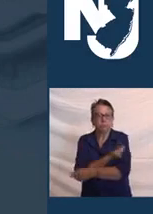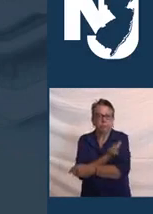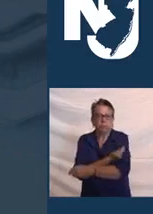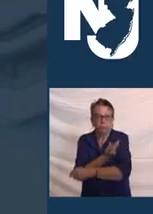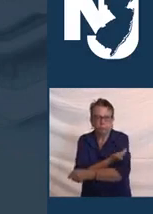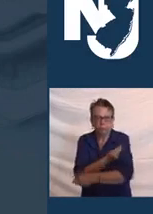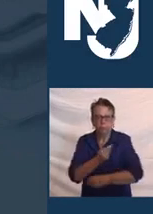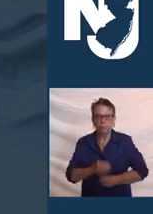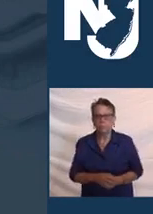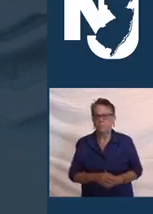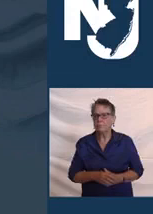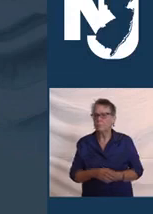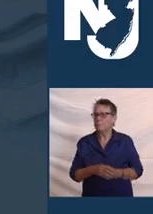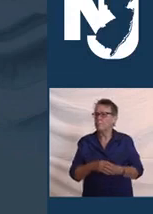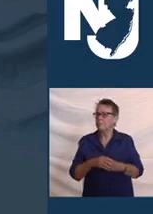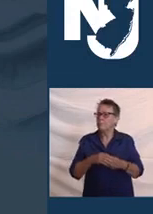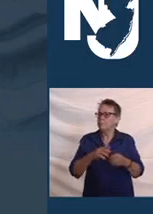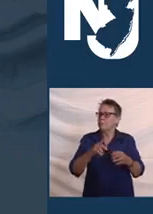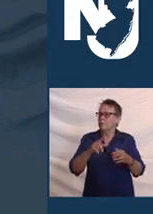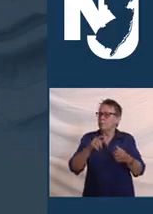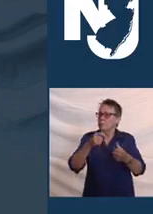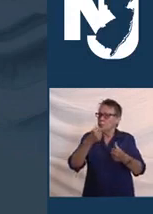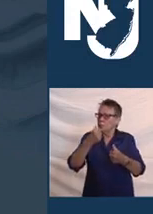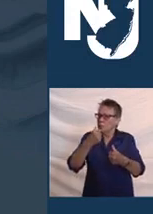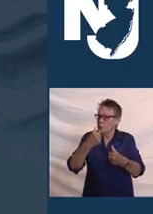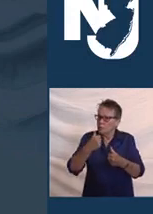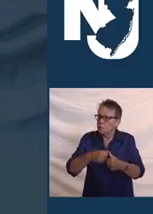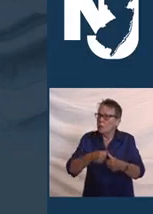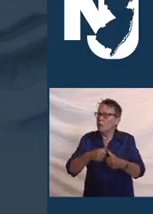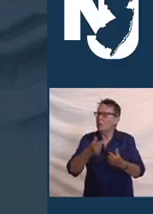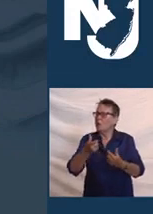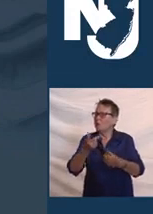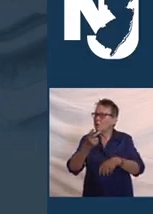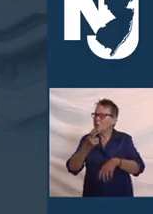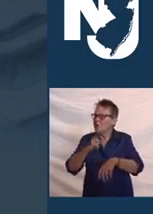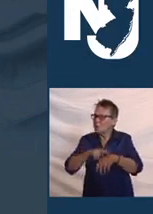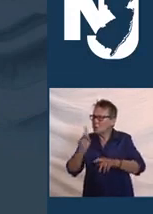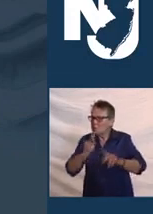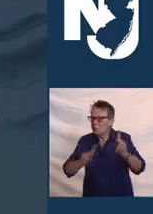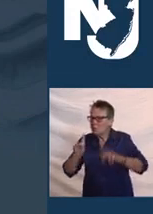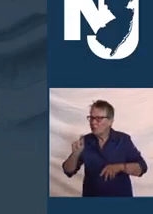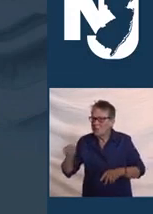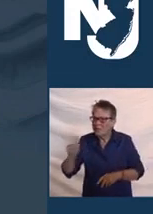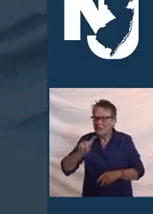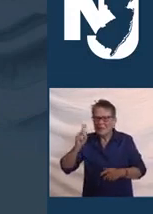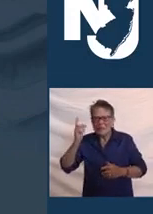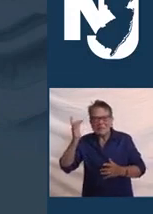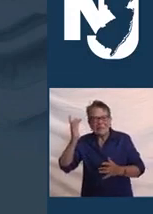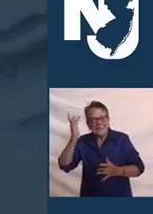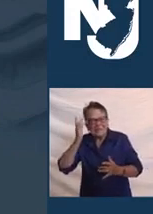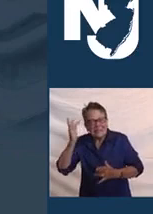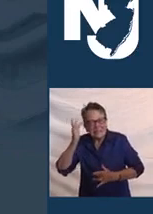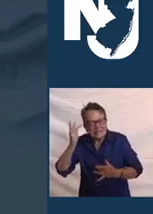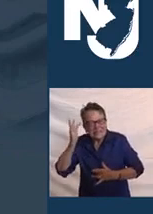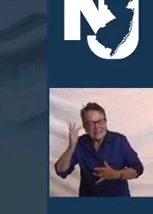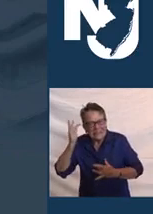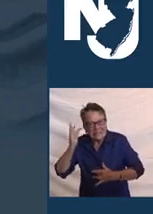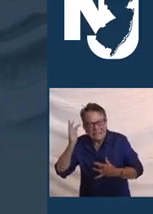immunocompromised are eligible and have been for the past month plus for a third